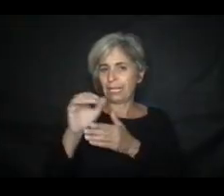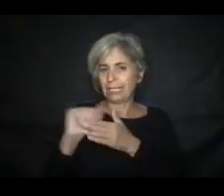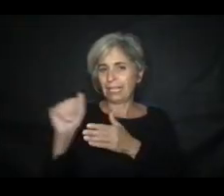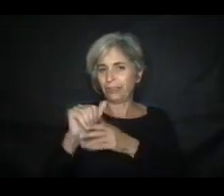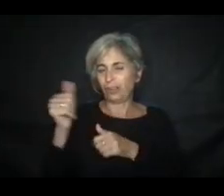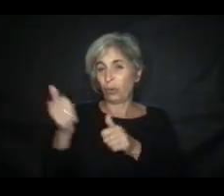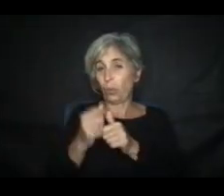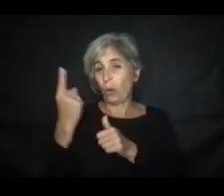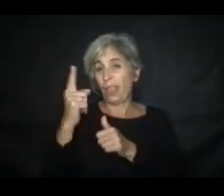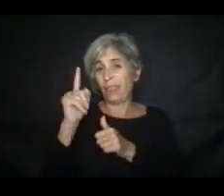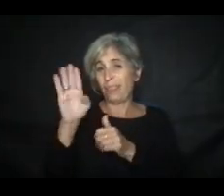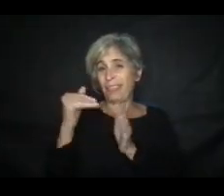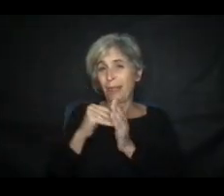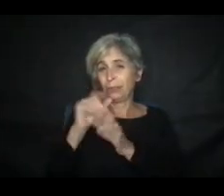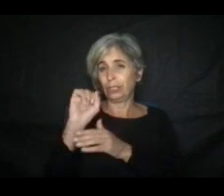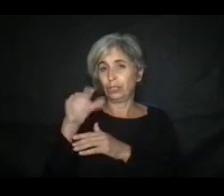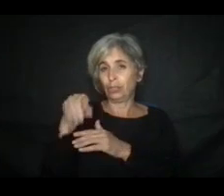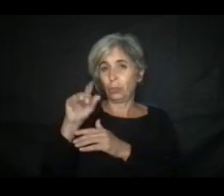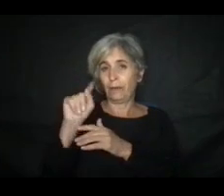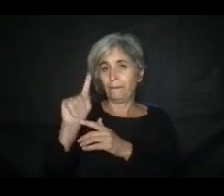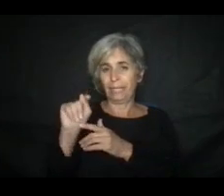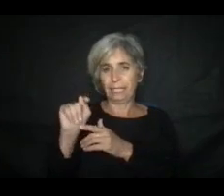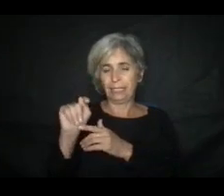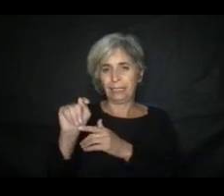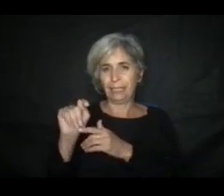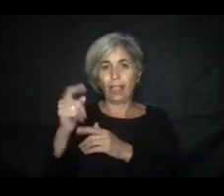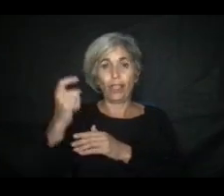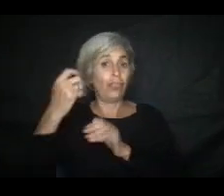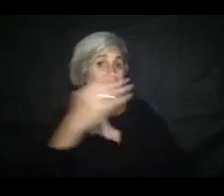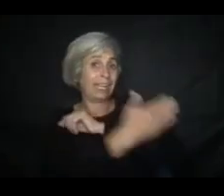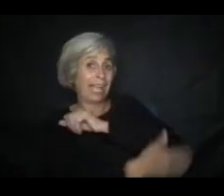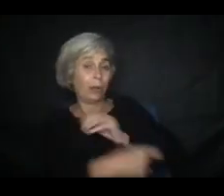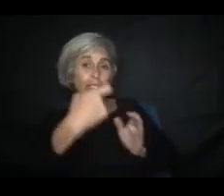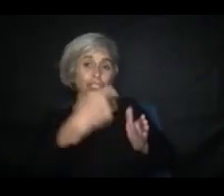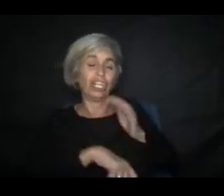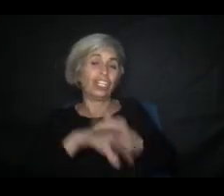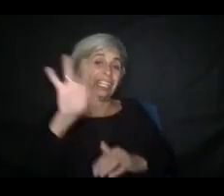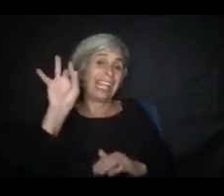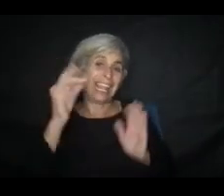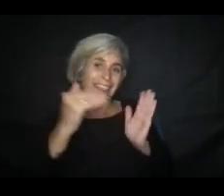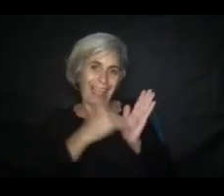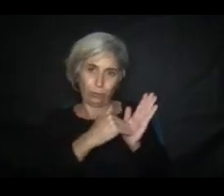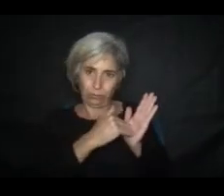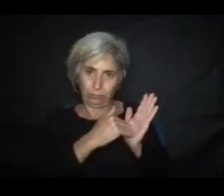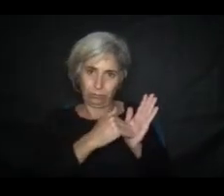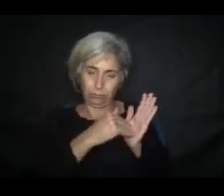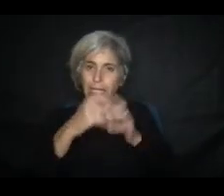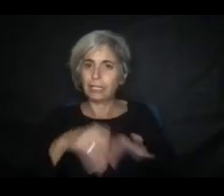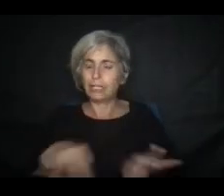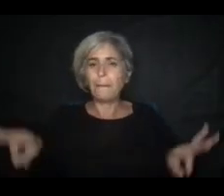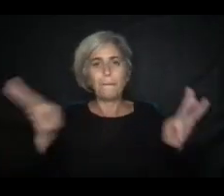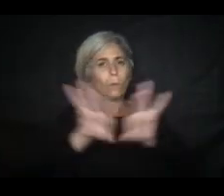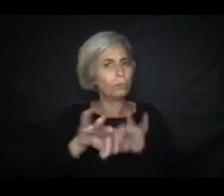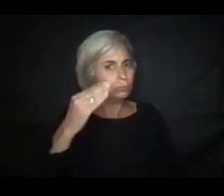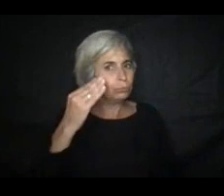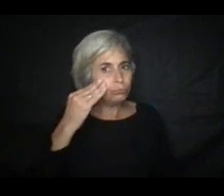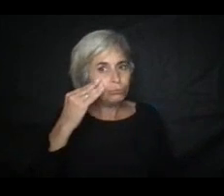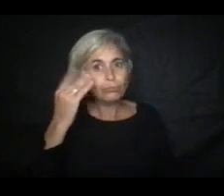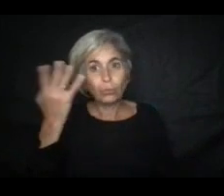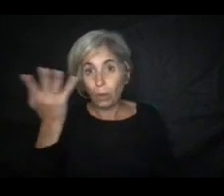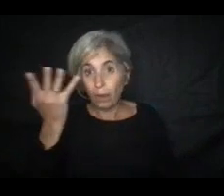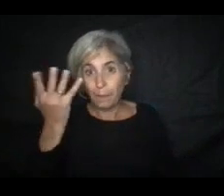square foot versus a fee charged by the county at $8,000. And one of the important factors